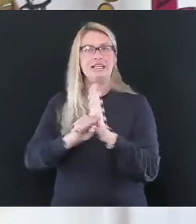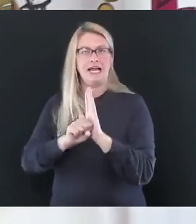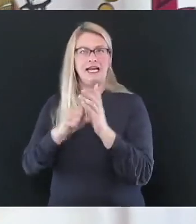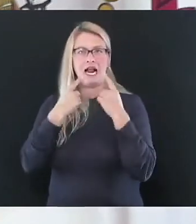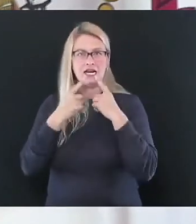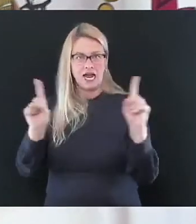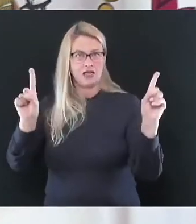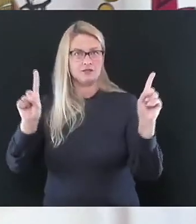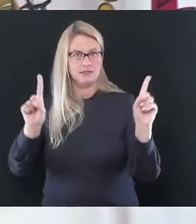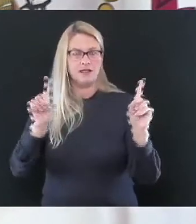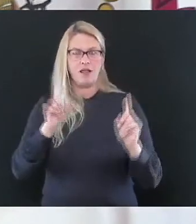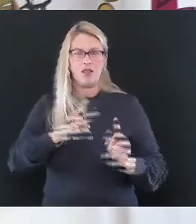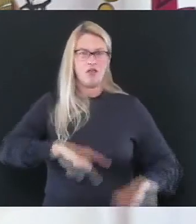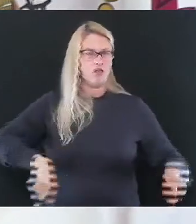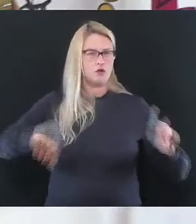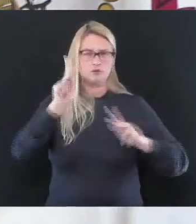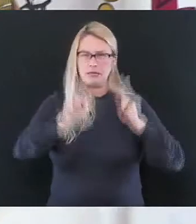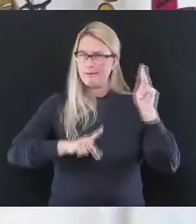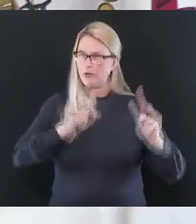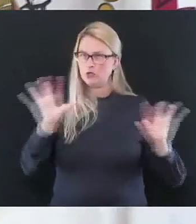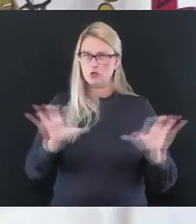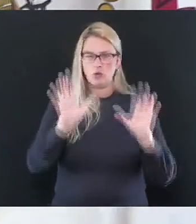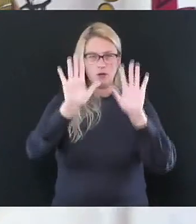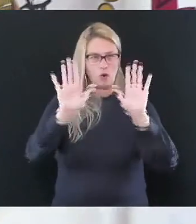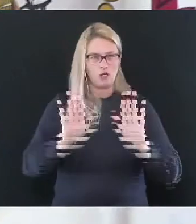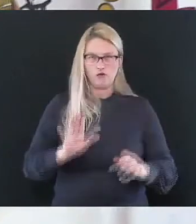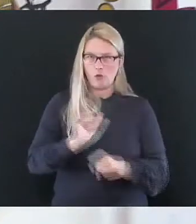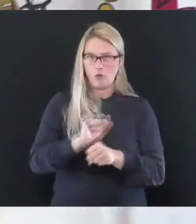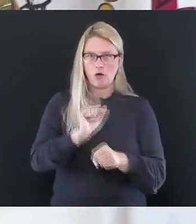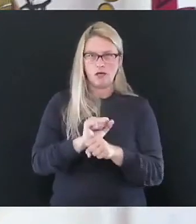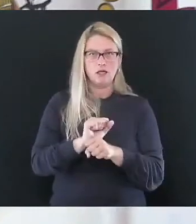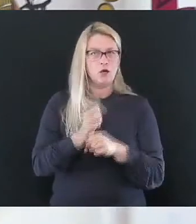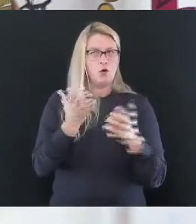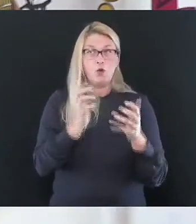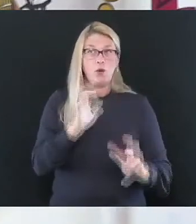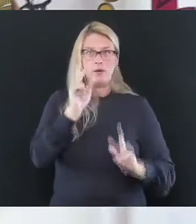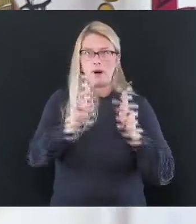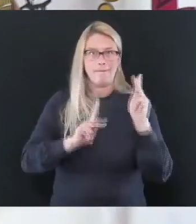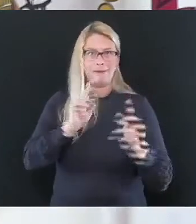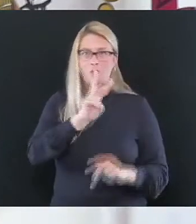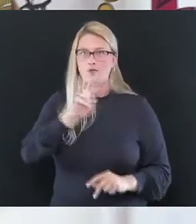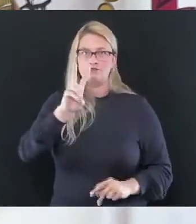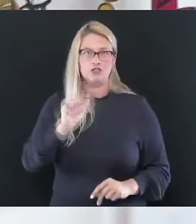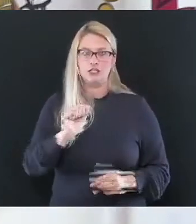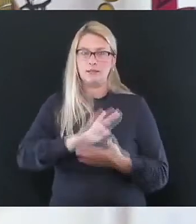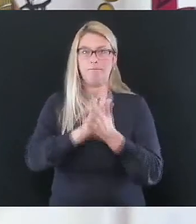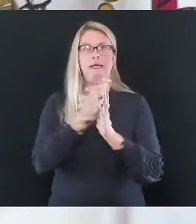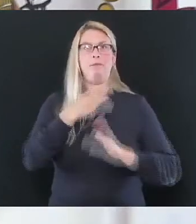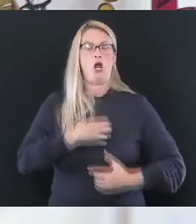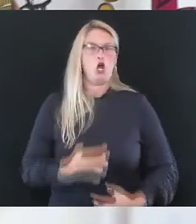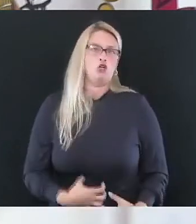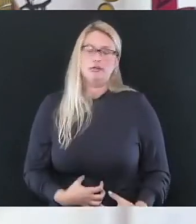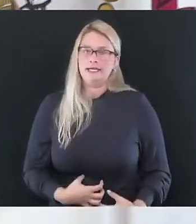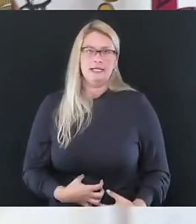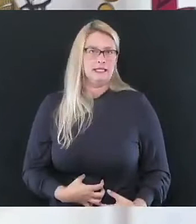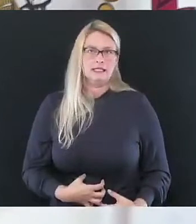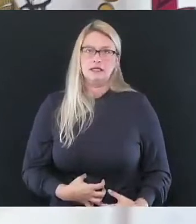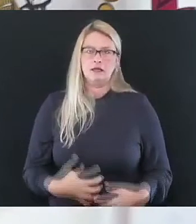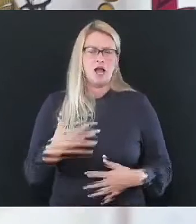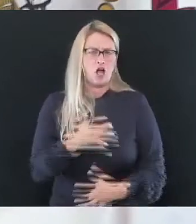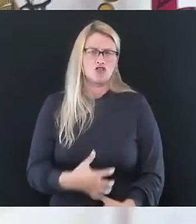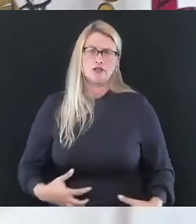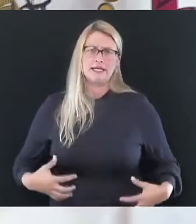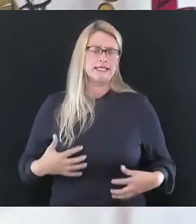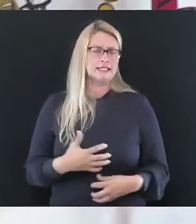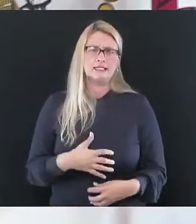everything. These people are doing phenomenal work, and we don't want anybody in West Virginia going hungry. I mean, for crying out loud, that's the least in the world